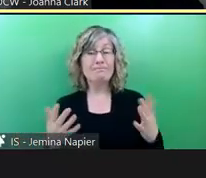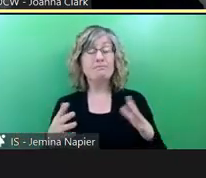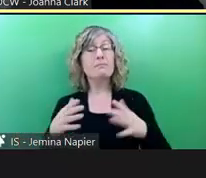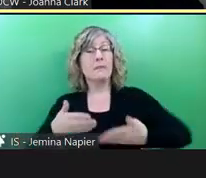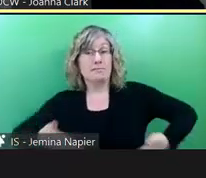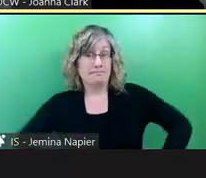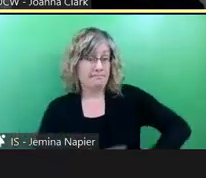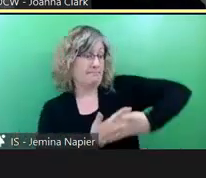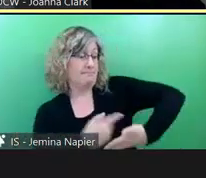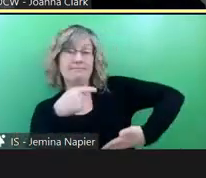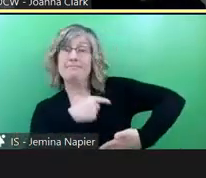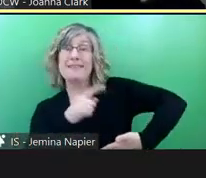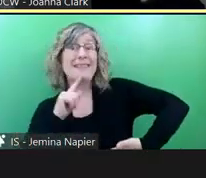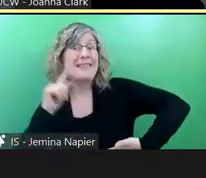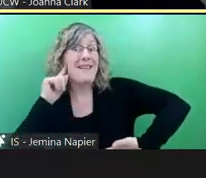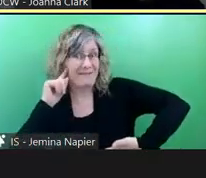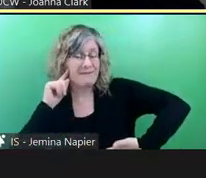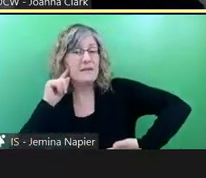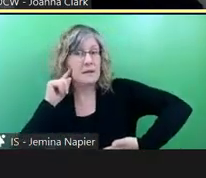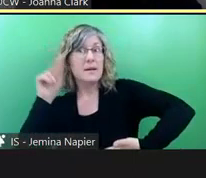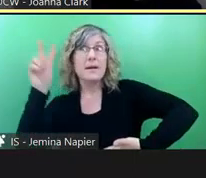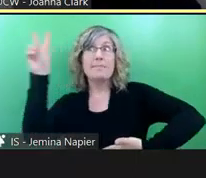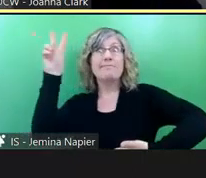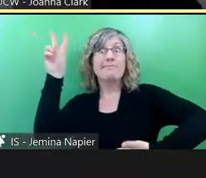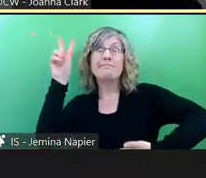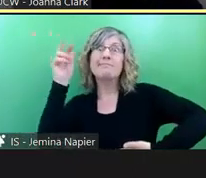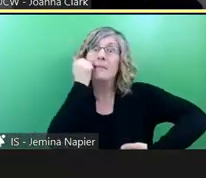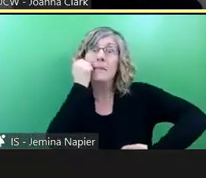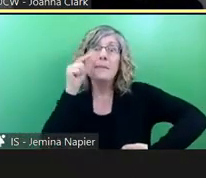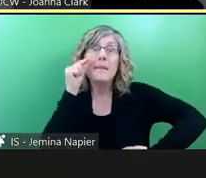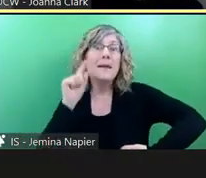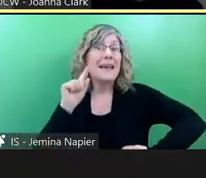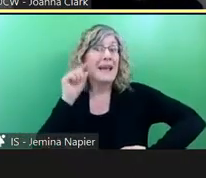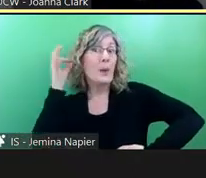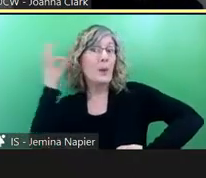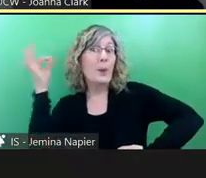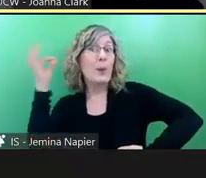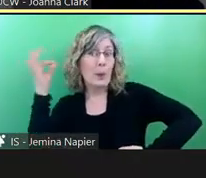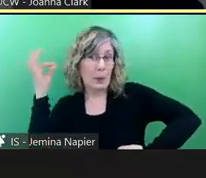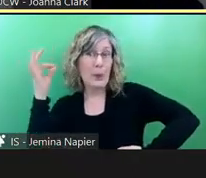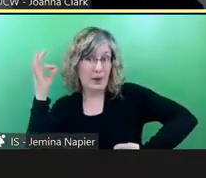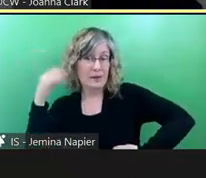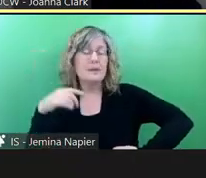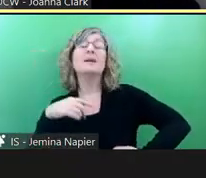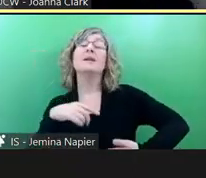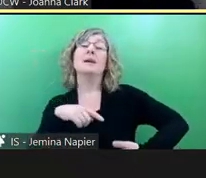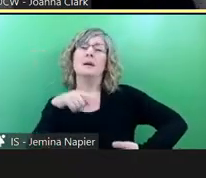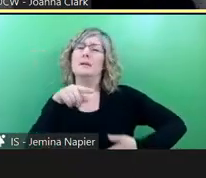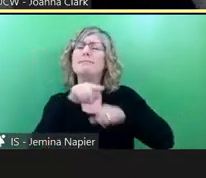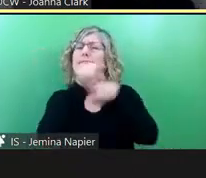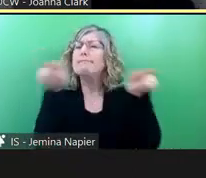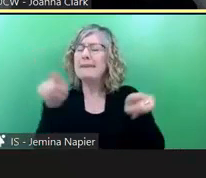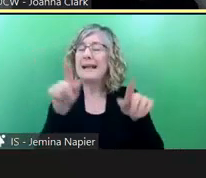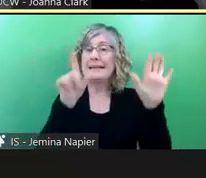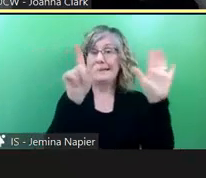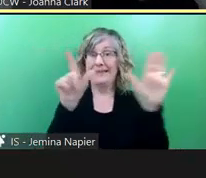77% of children, 77% of respondents are saying that 90% of deaf children are born to hearing